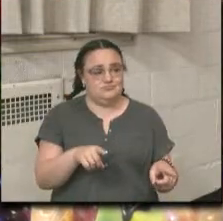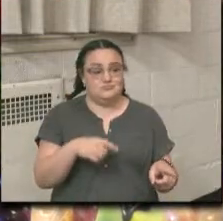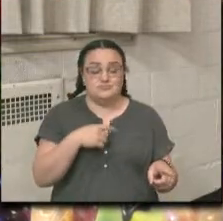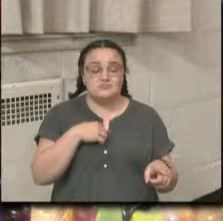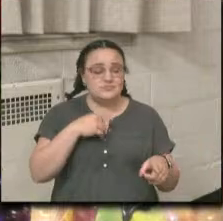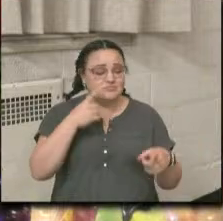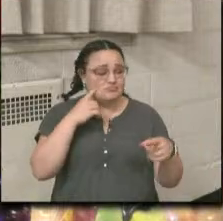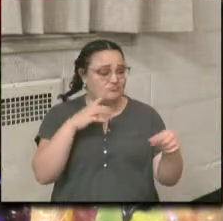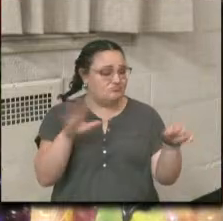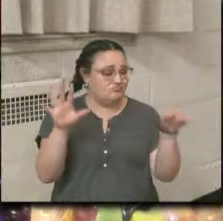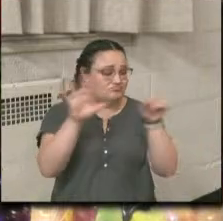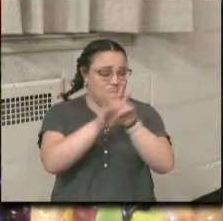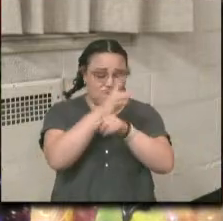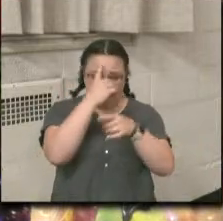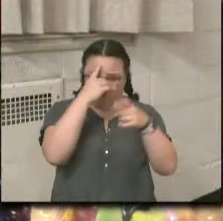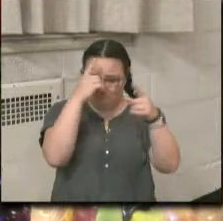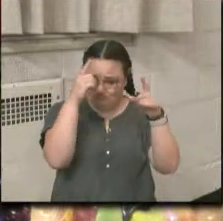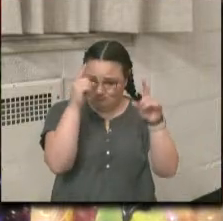she, with Ms.